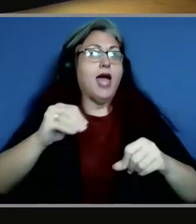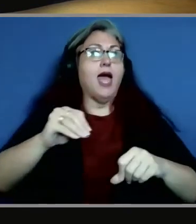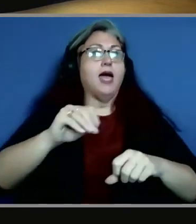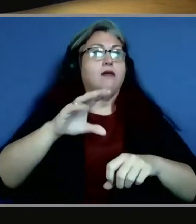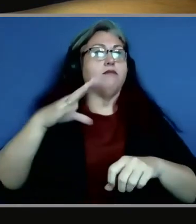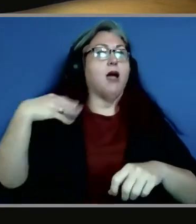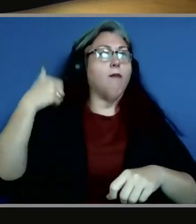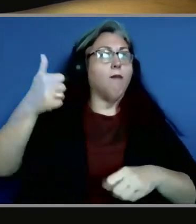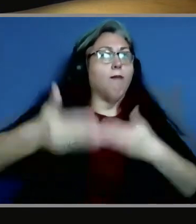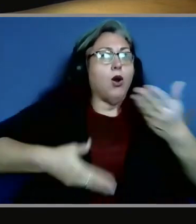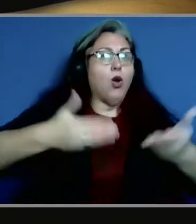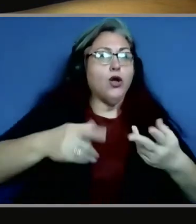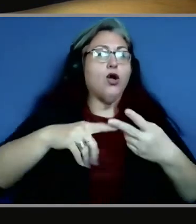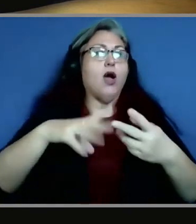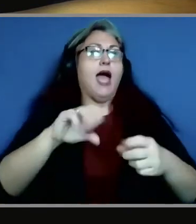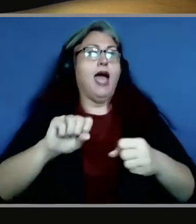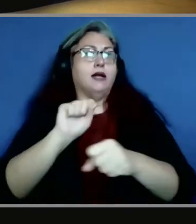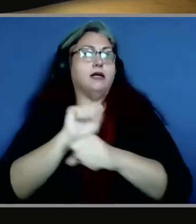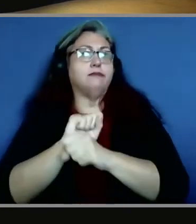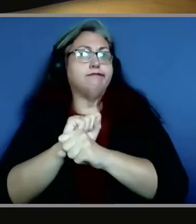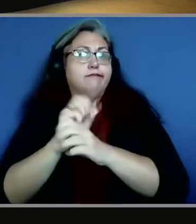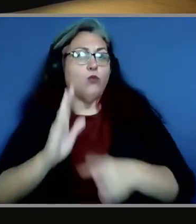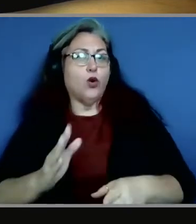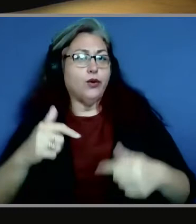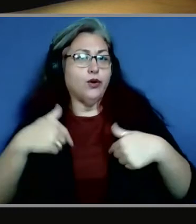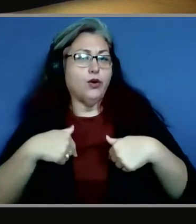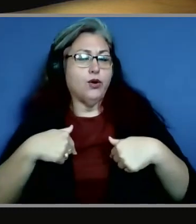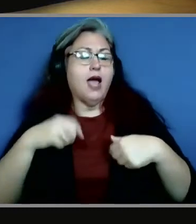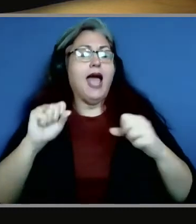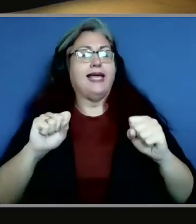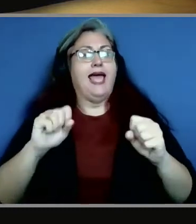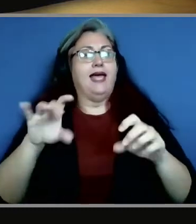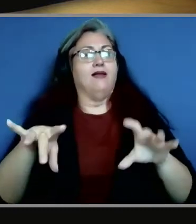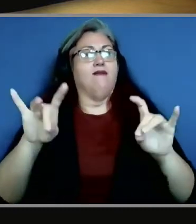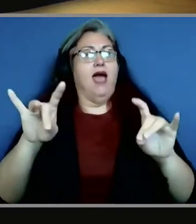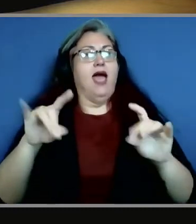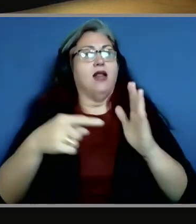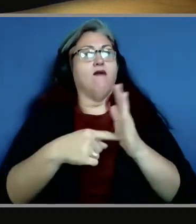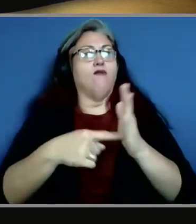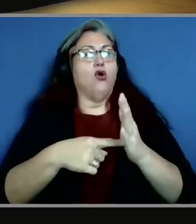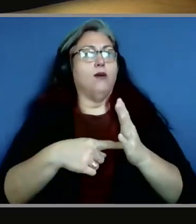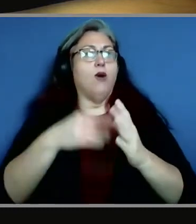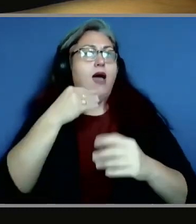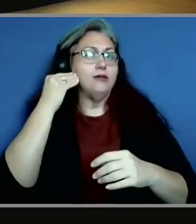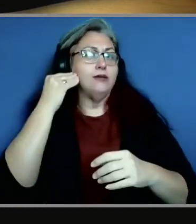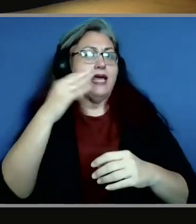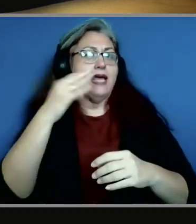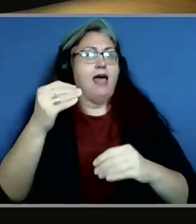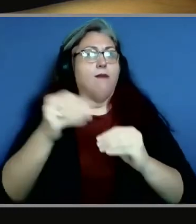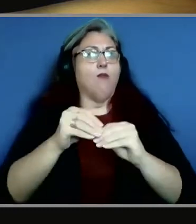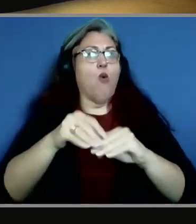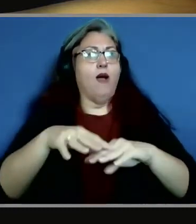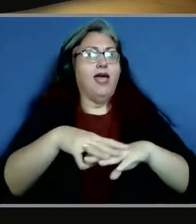a worker will enable me to get affordable housing and infrastructure built. Thank you.